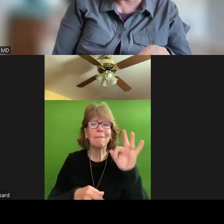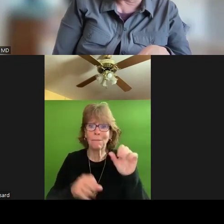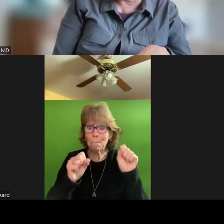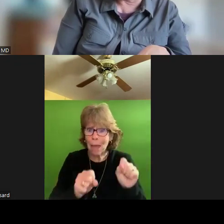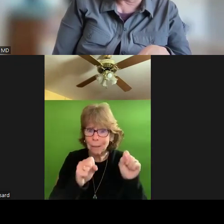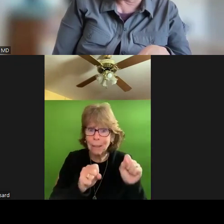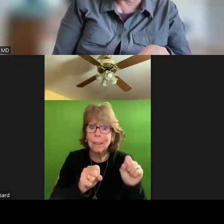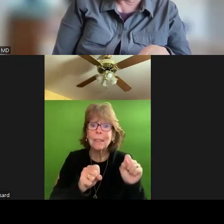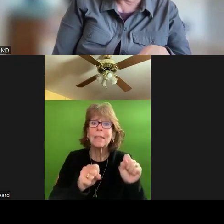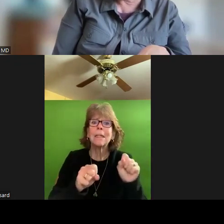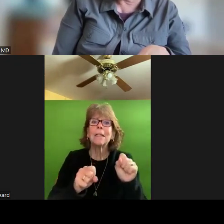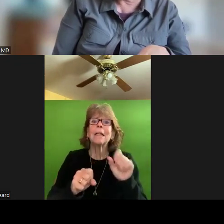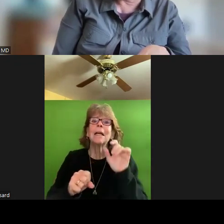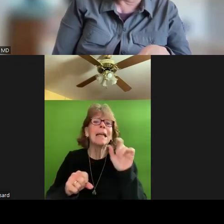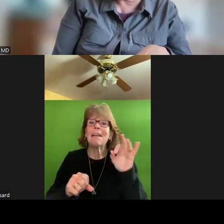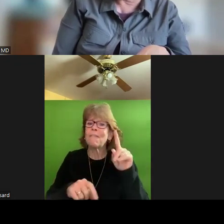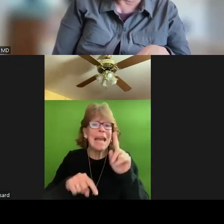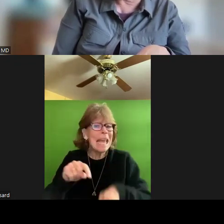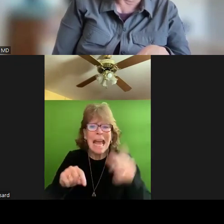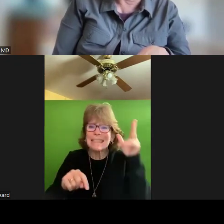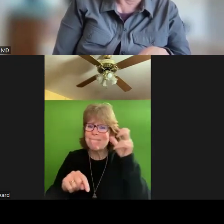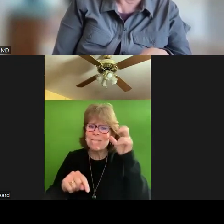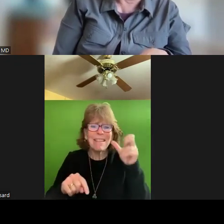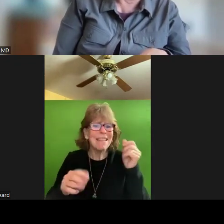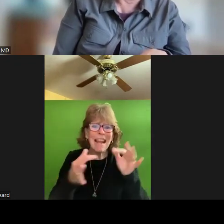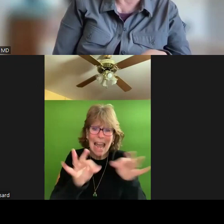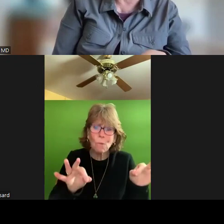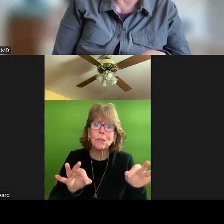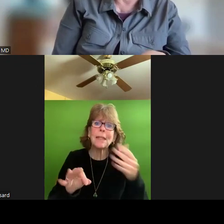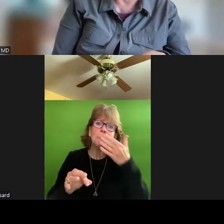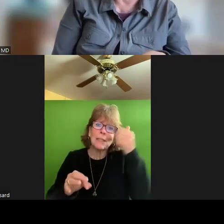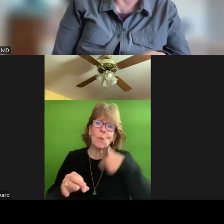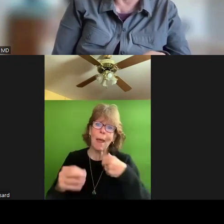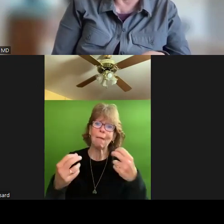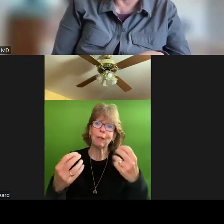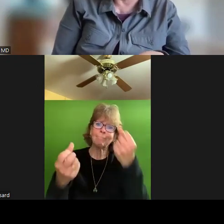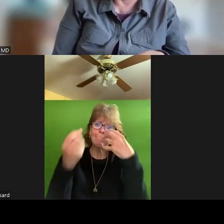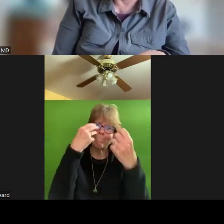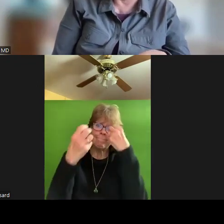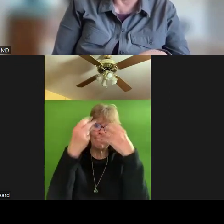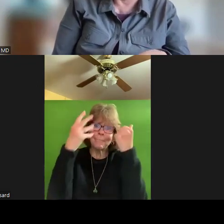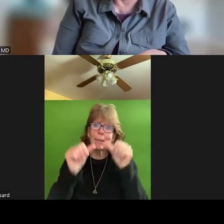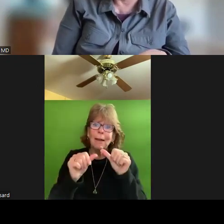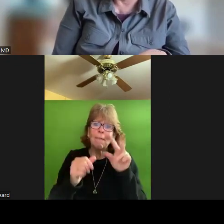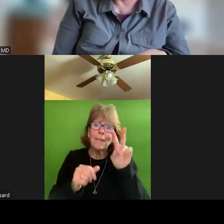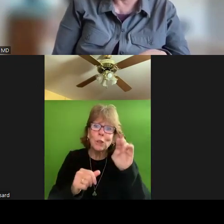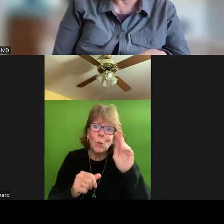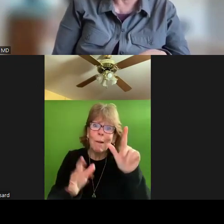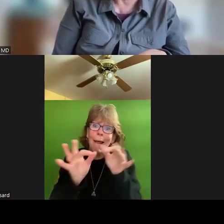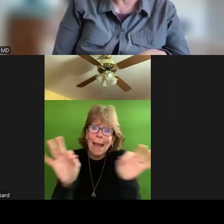a visual language, can prevent language deprivation and its permanent negative consequences.